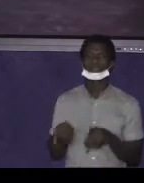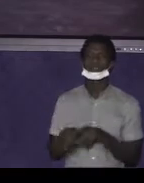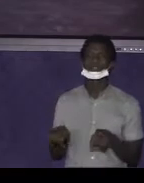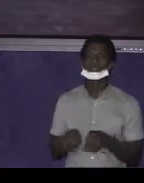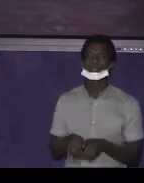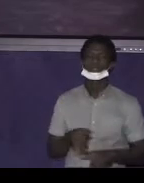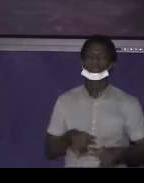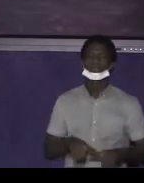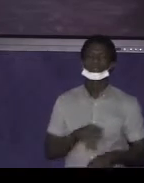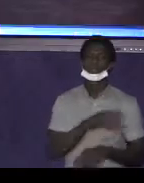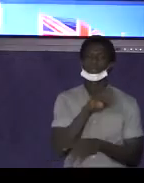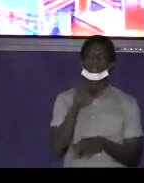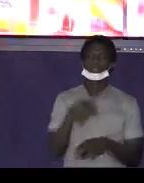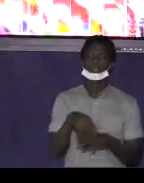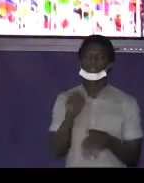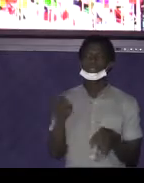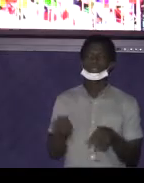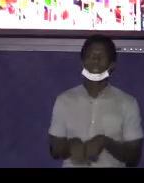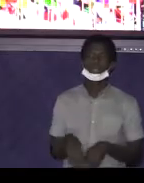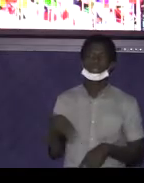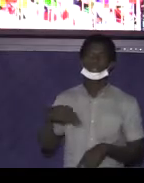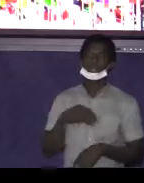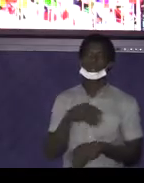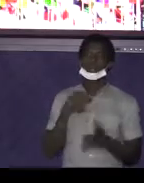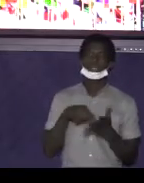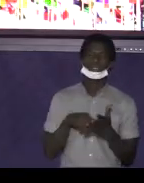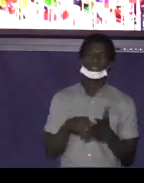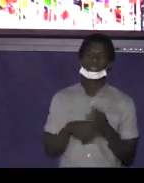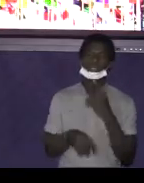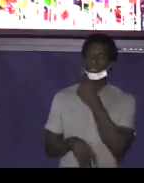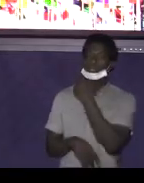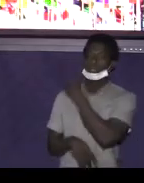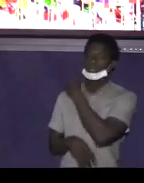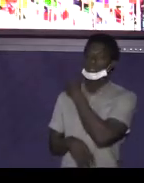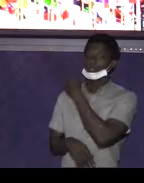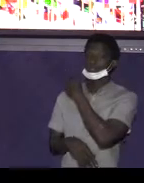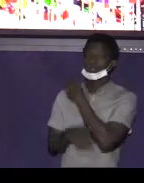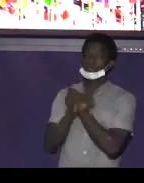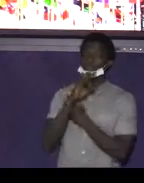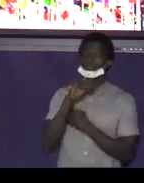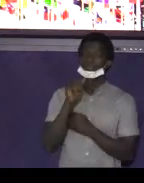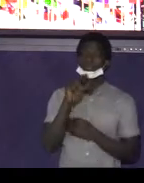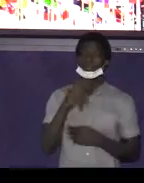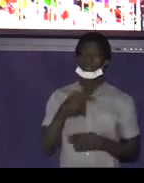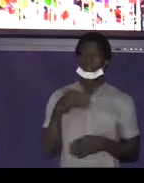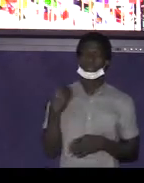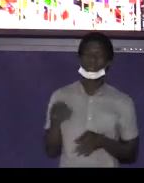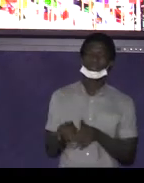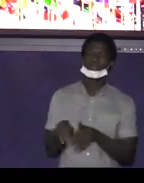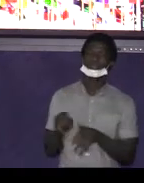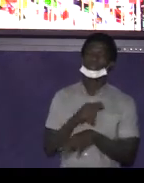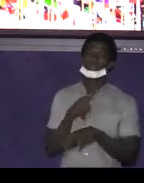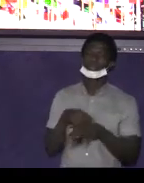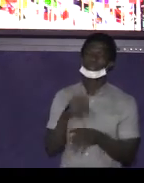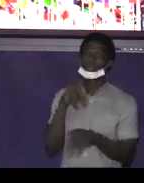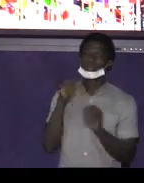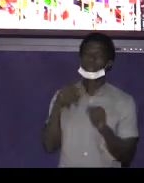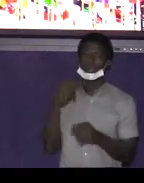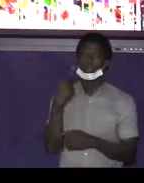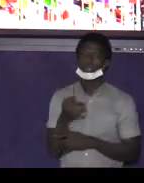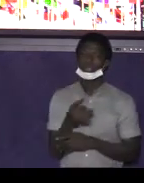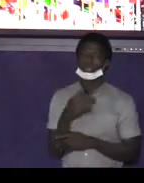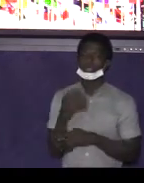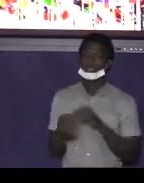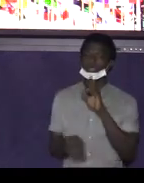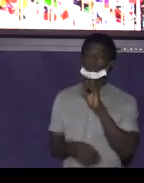different dependent nations as members. This represents the flag of different nations. I think you